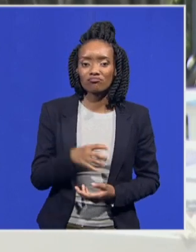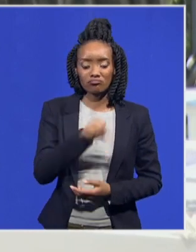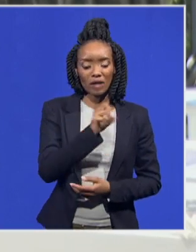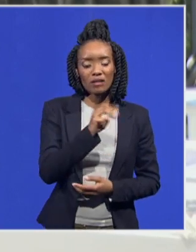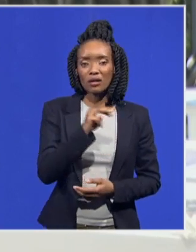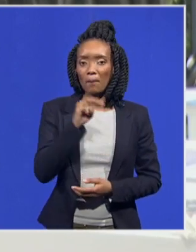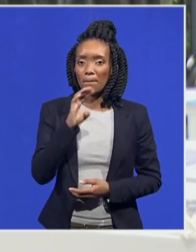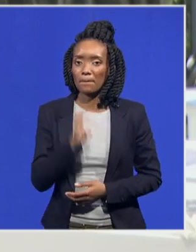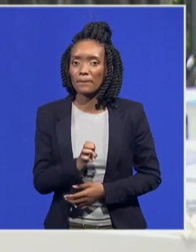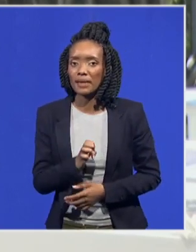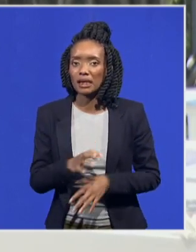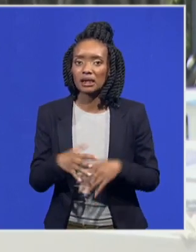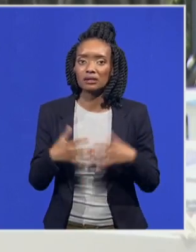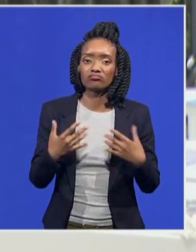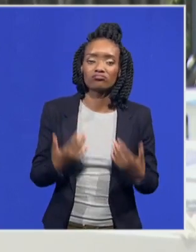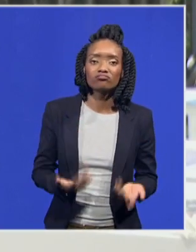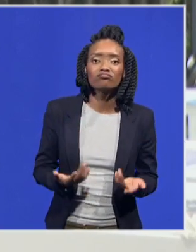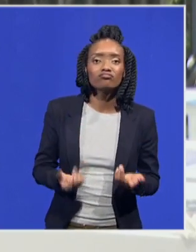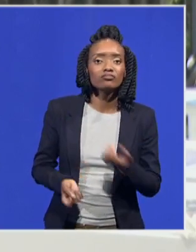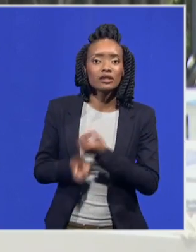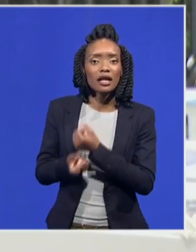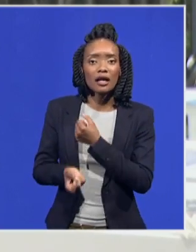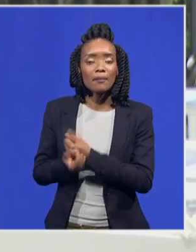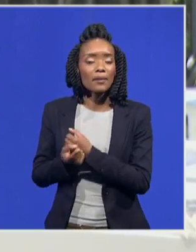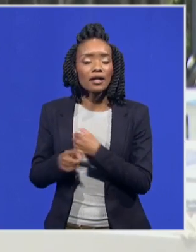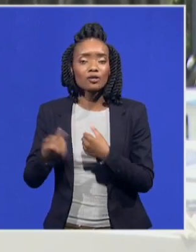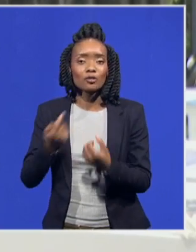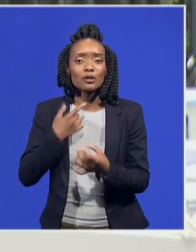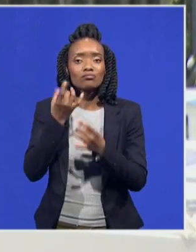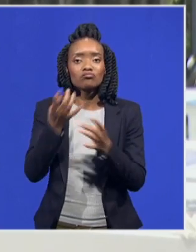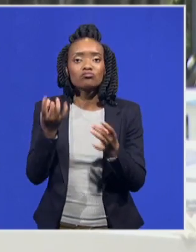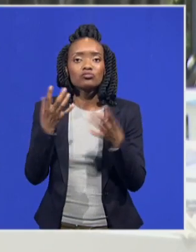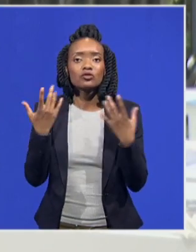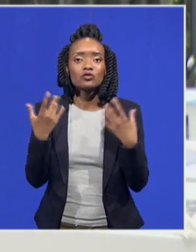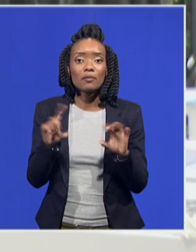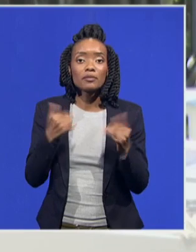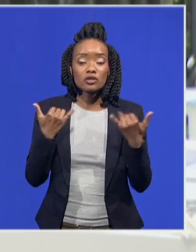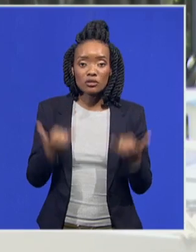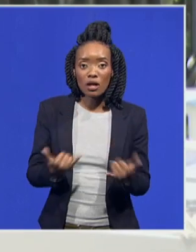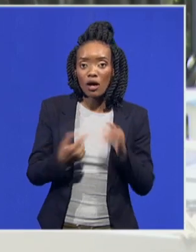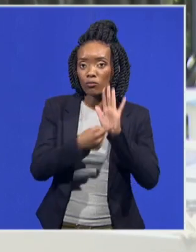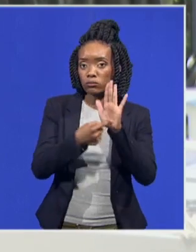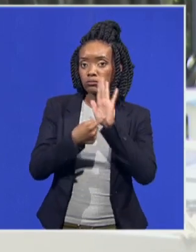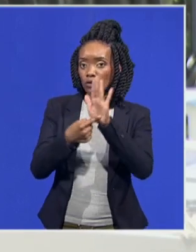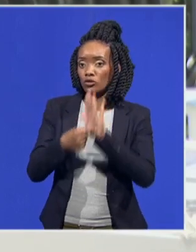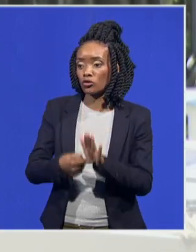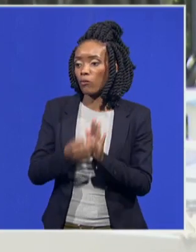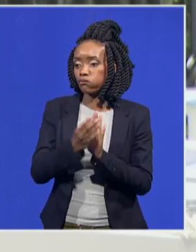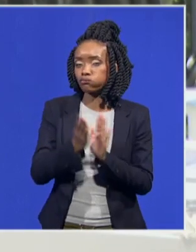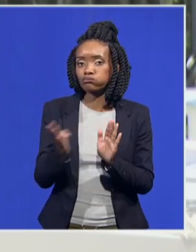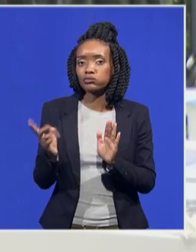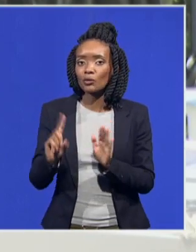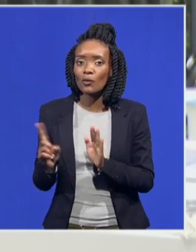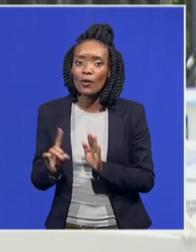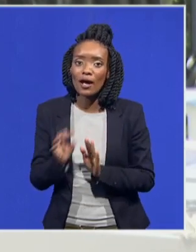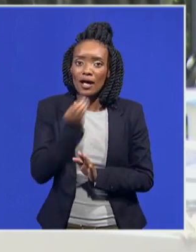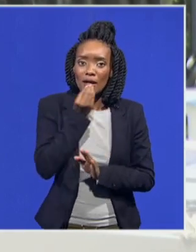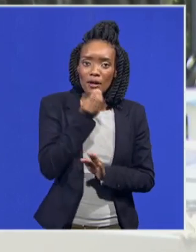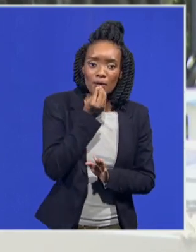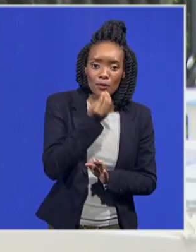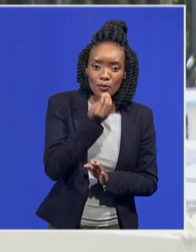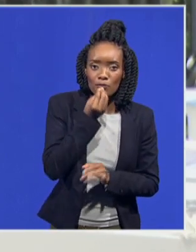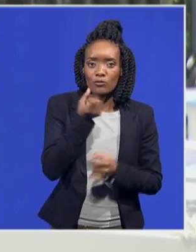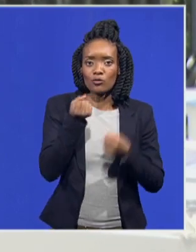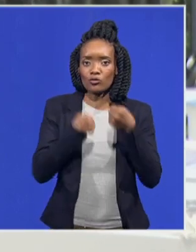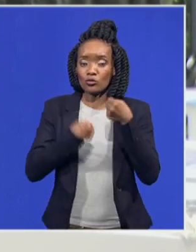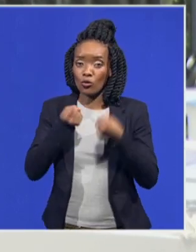brought you the latest on the ground, showcasing what's on display at the Travel Indaba. It's not only food, it's not only the automotive sector